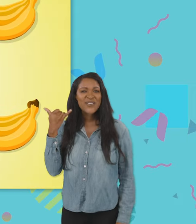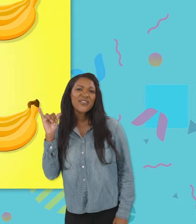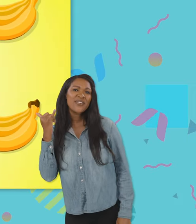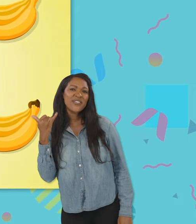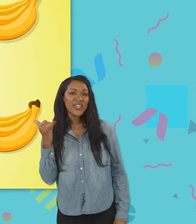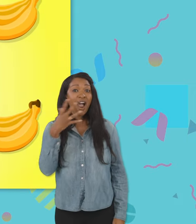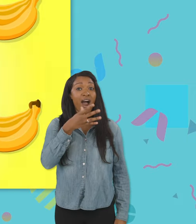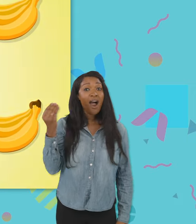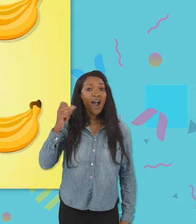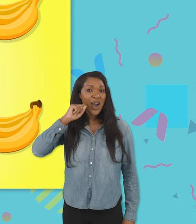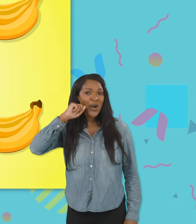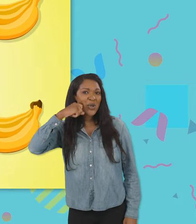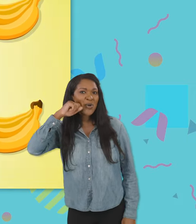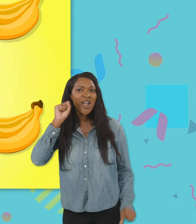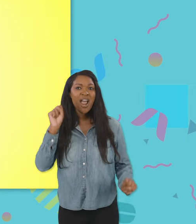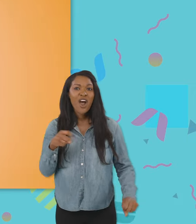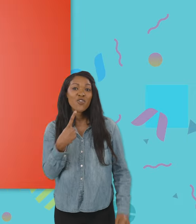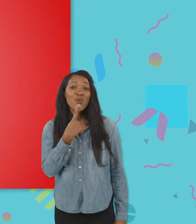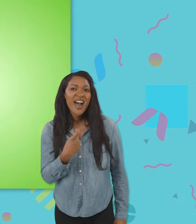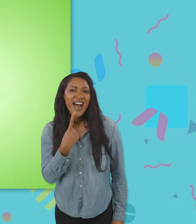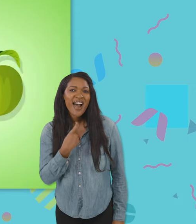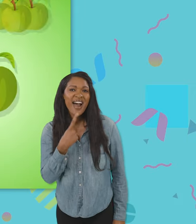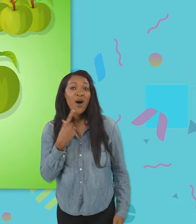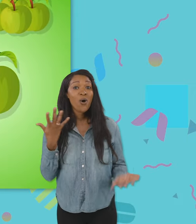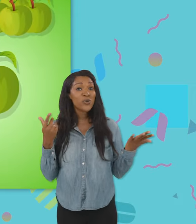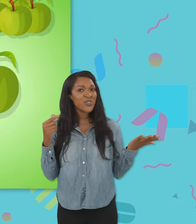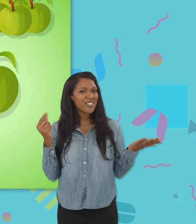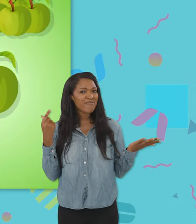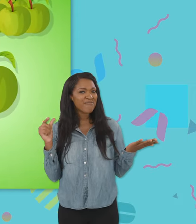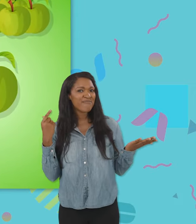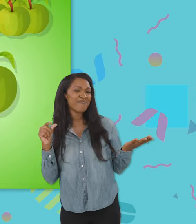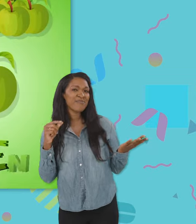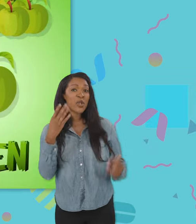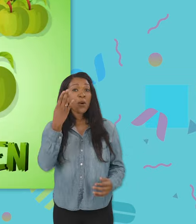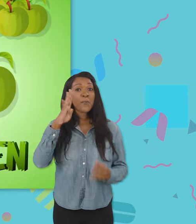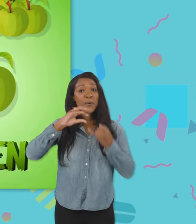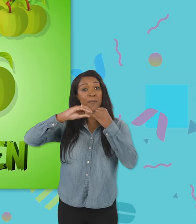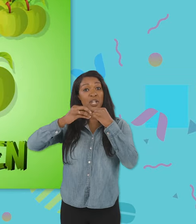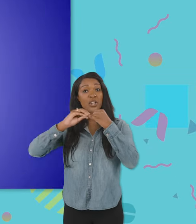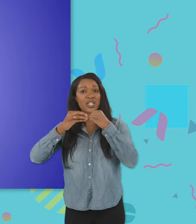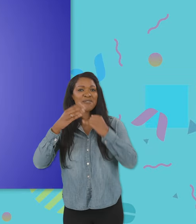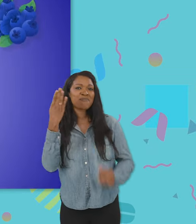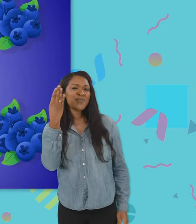Bananas are yellow, and apples can be red or green.